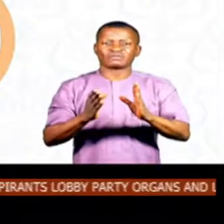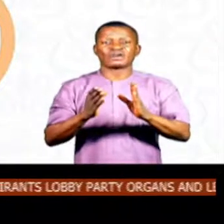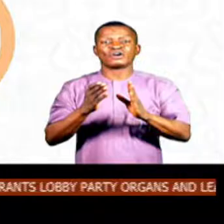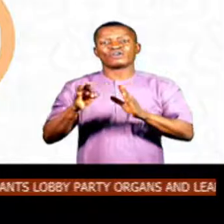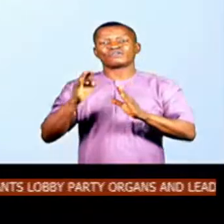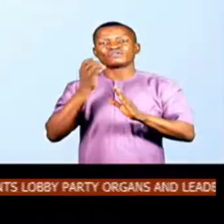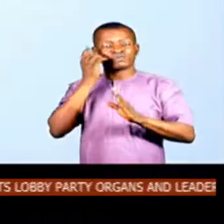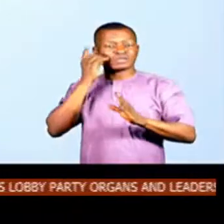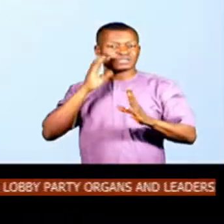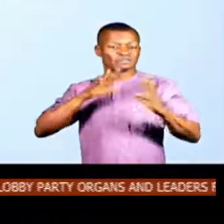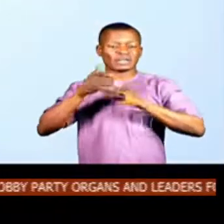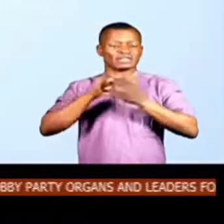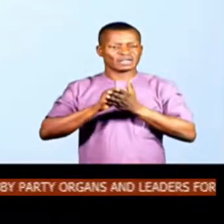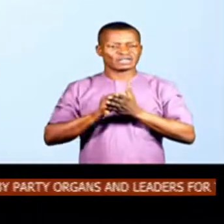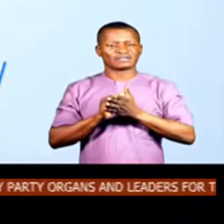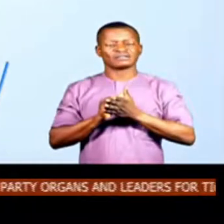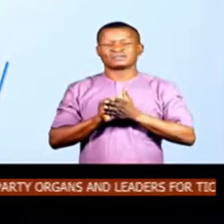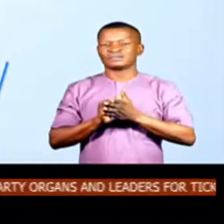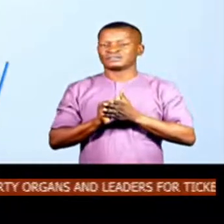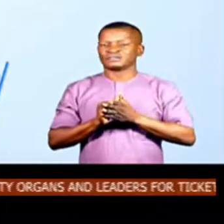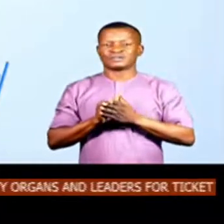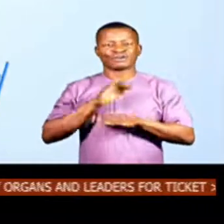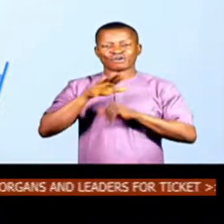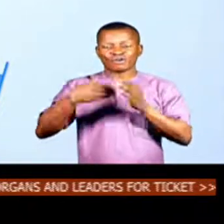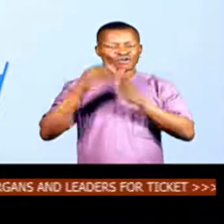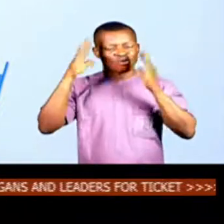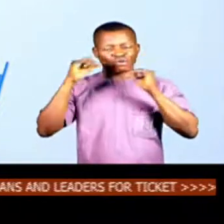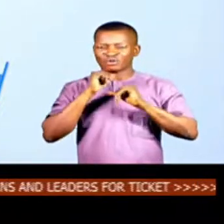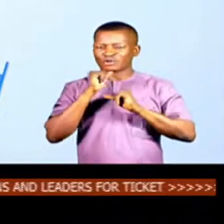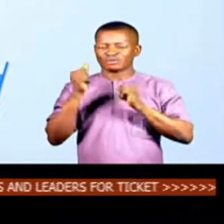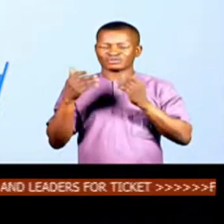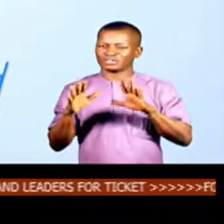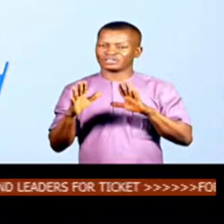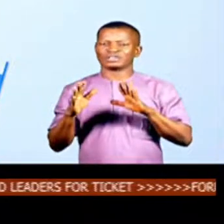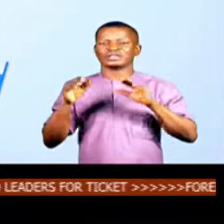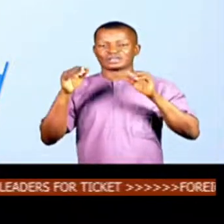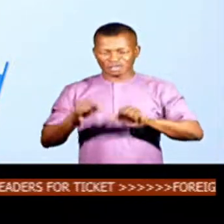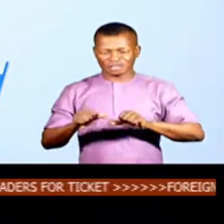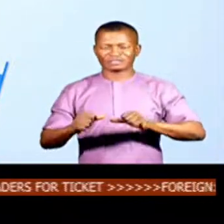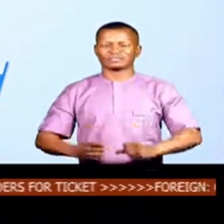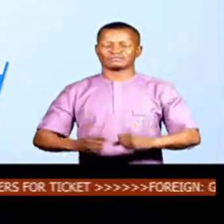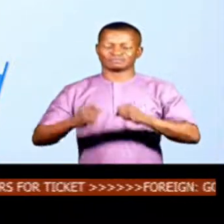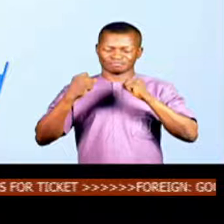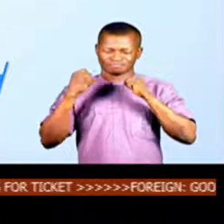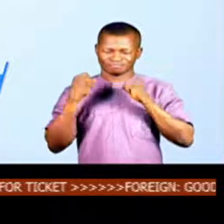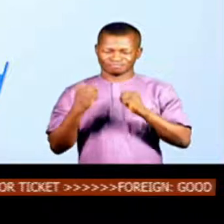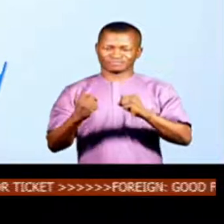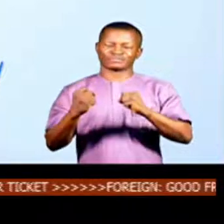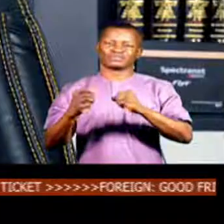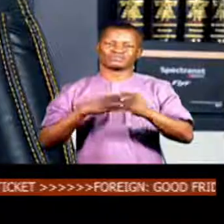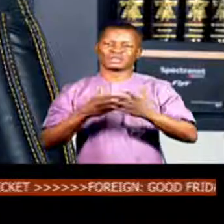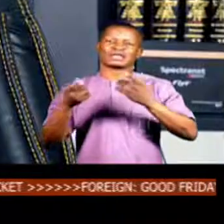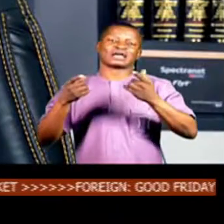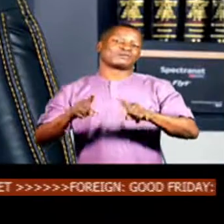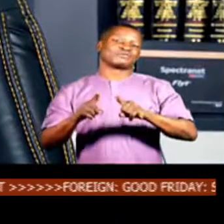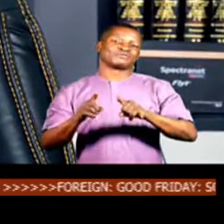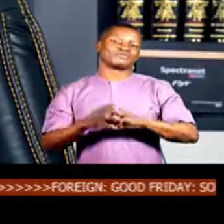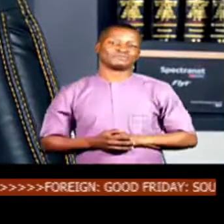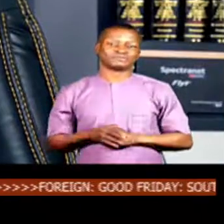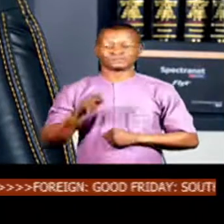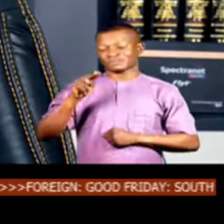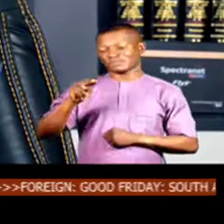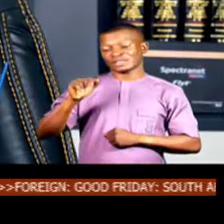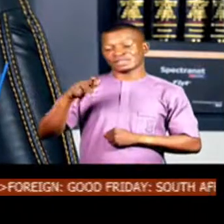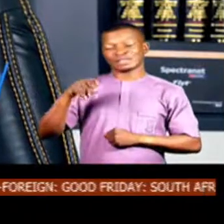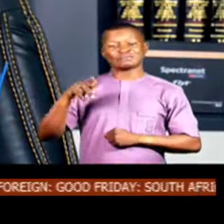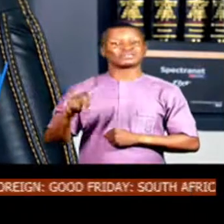violence that there is hope and they can bounce back and still move on with life regardless of what has happened to them. NAPTIP